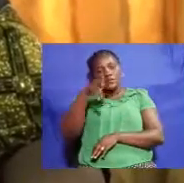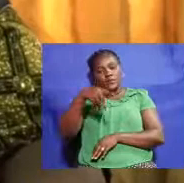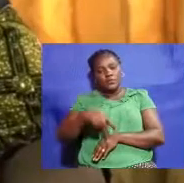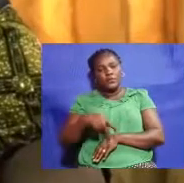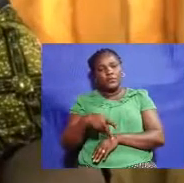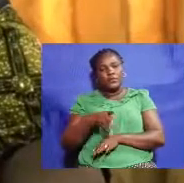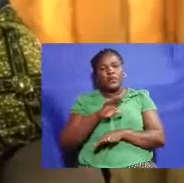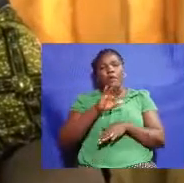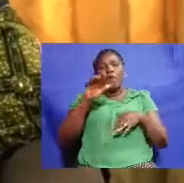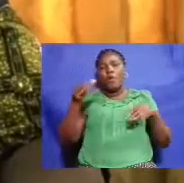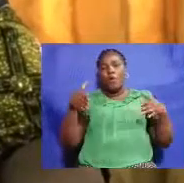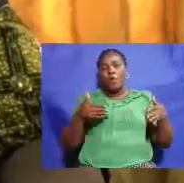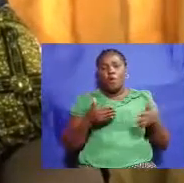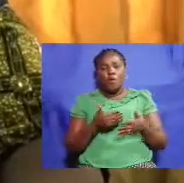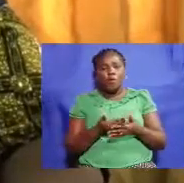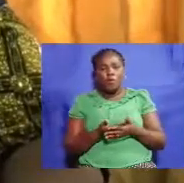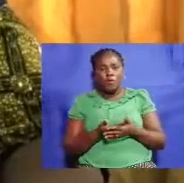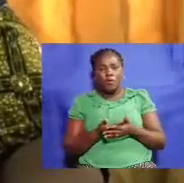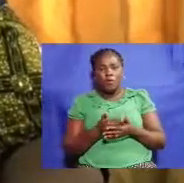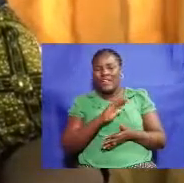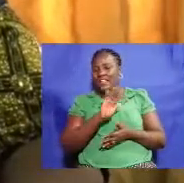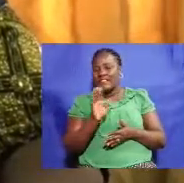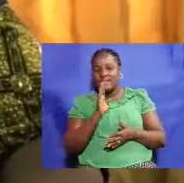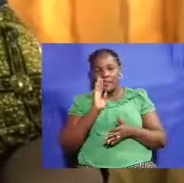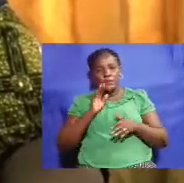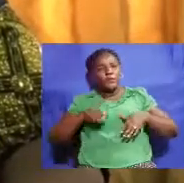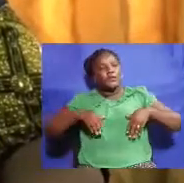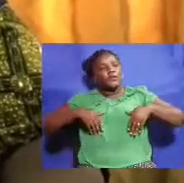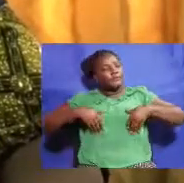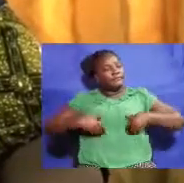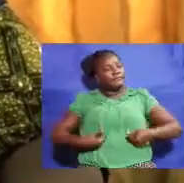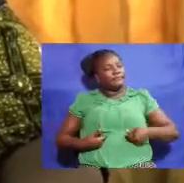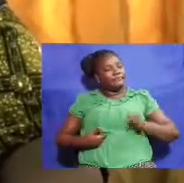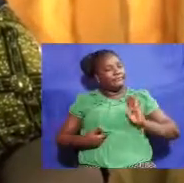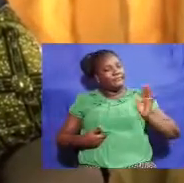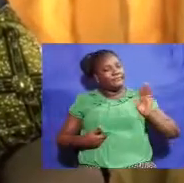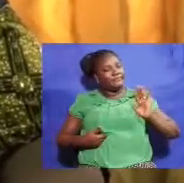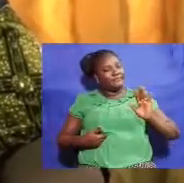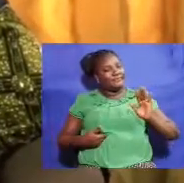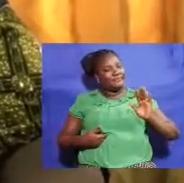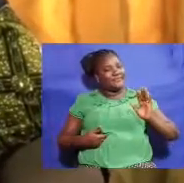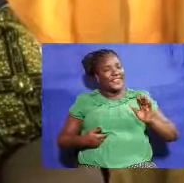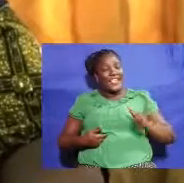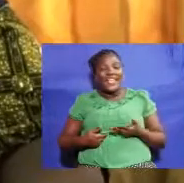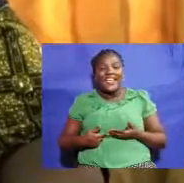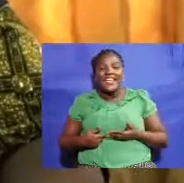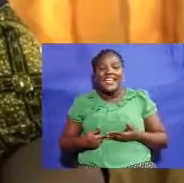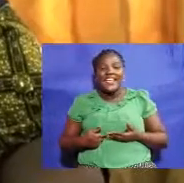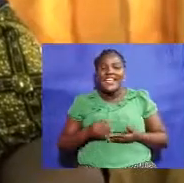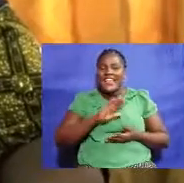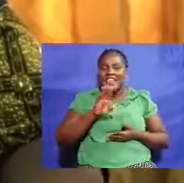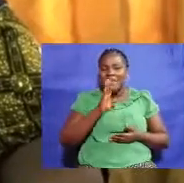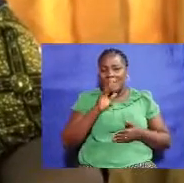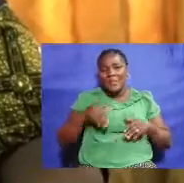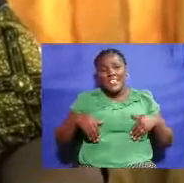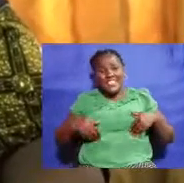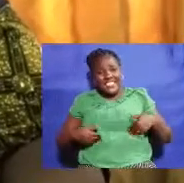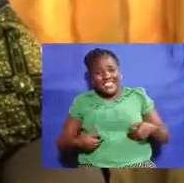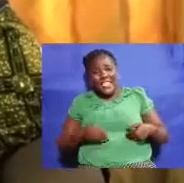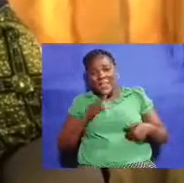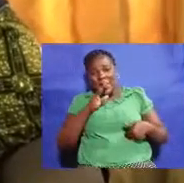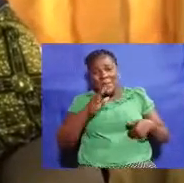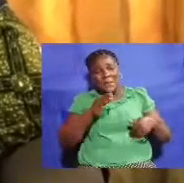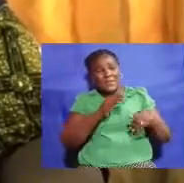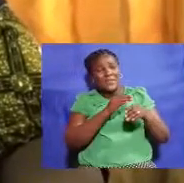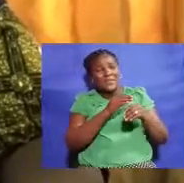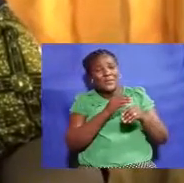we all want to say H4P should not get tired. They should not get tired of being an avenue for God's love to His people. And